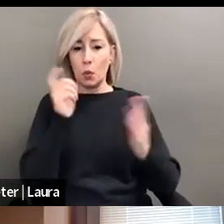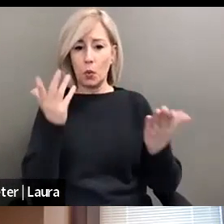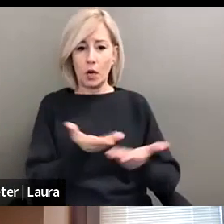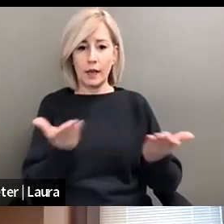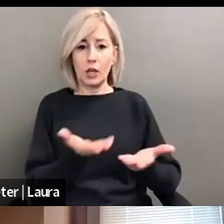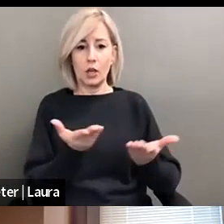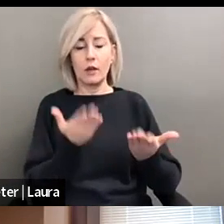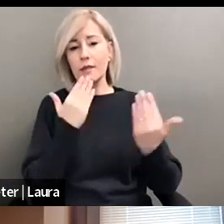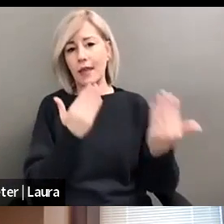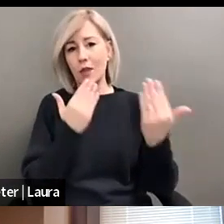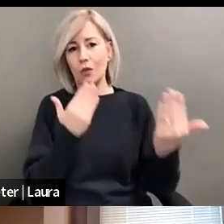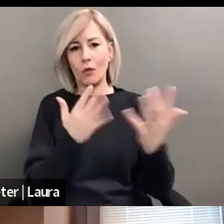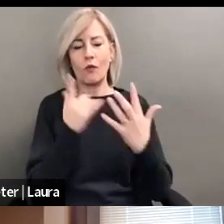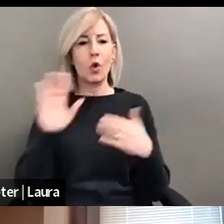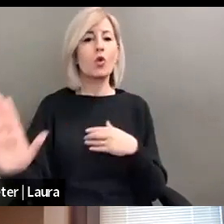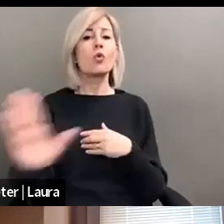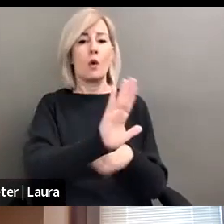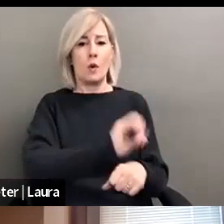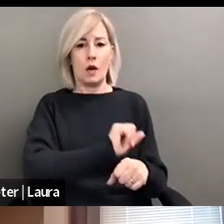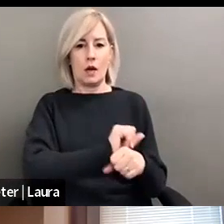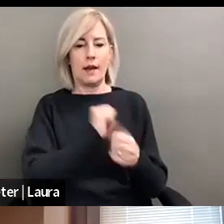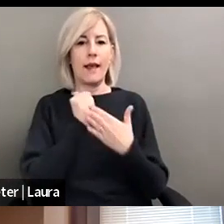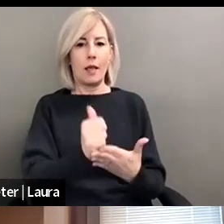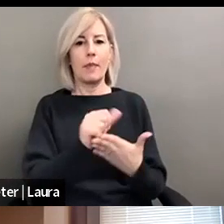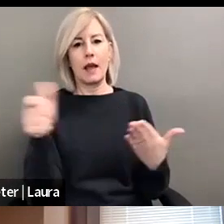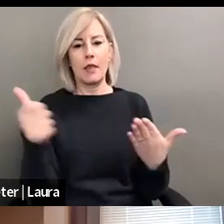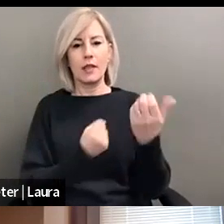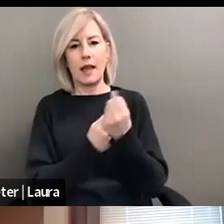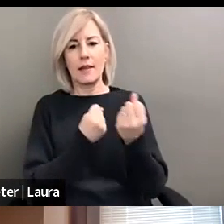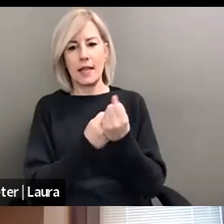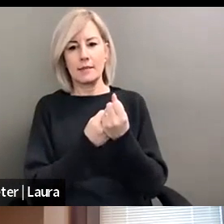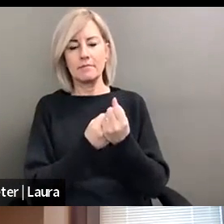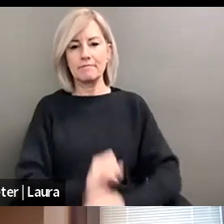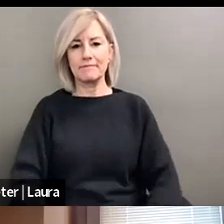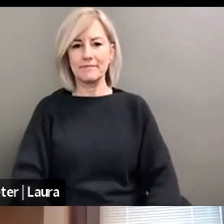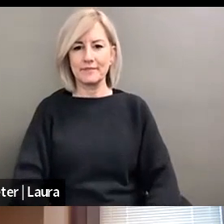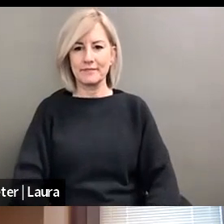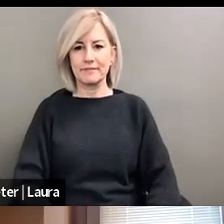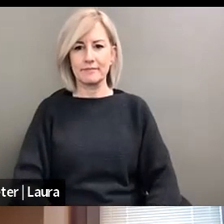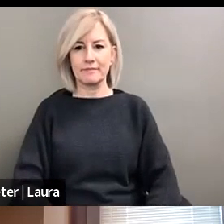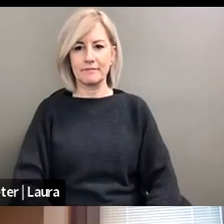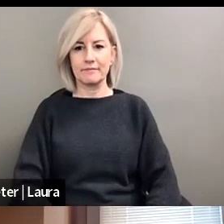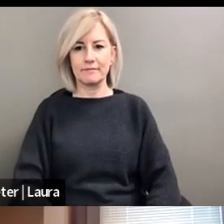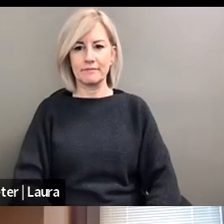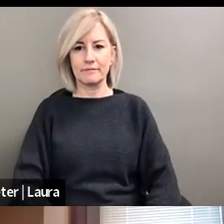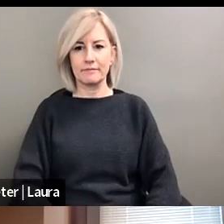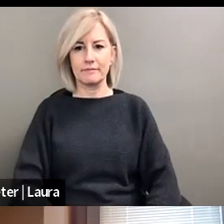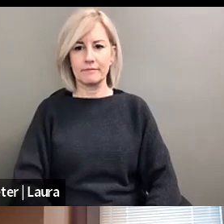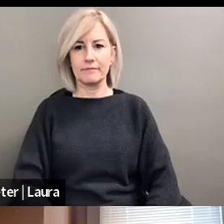attending the Zoom, thank you very much for the work that you've done and helping others advocate in your advocacy too. Thank you.